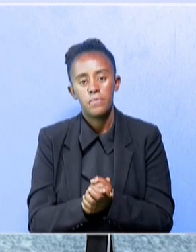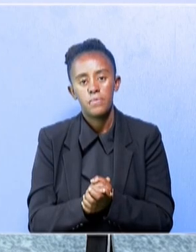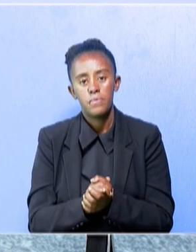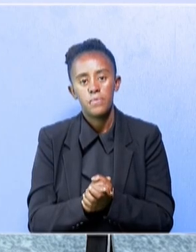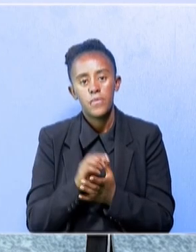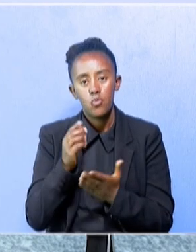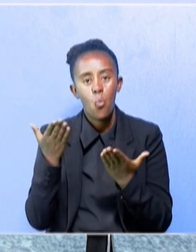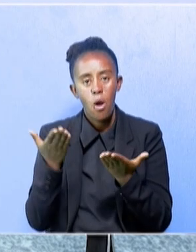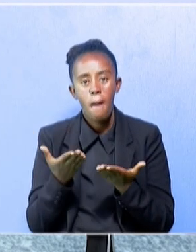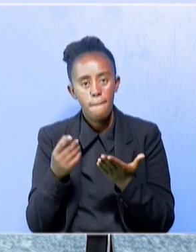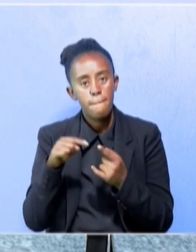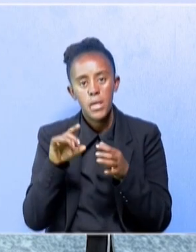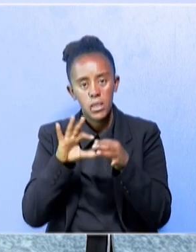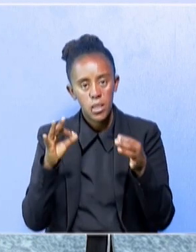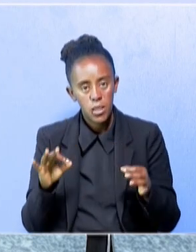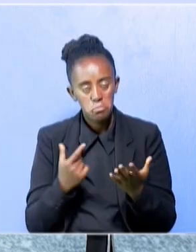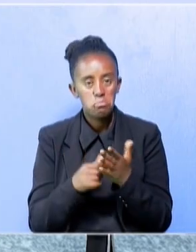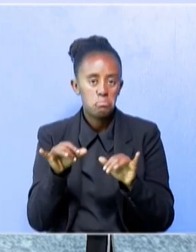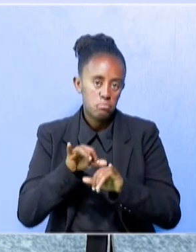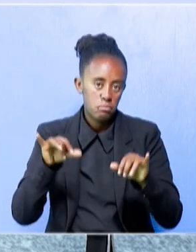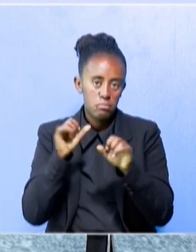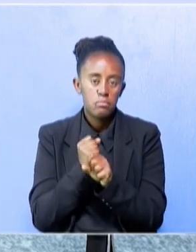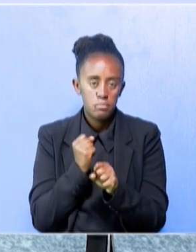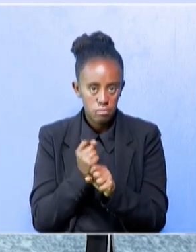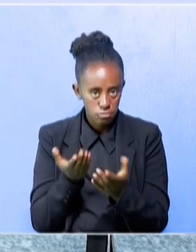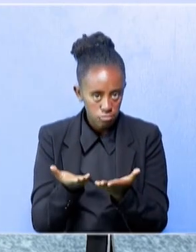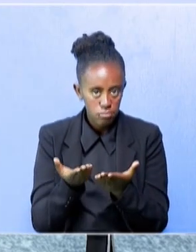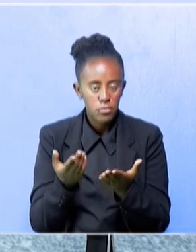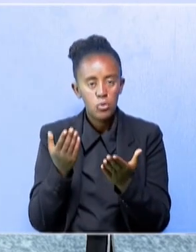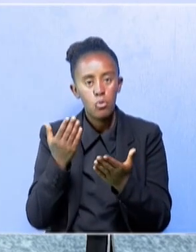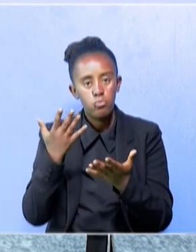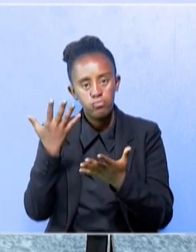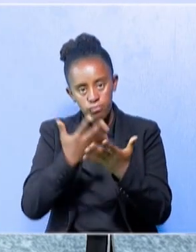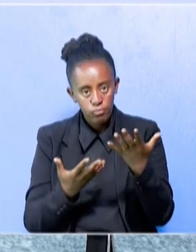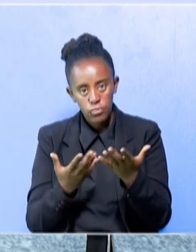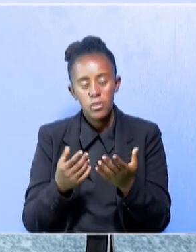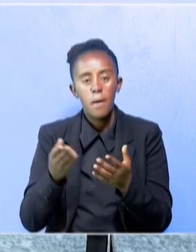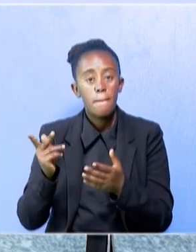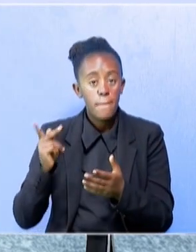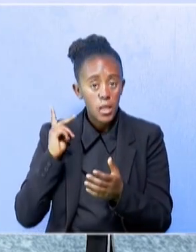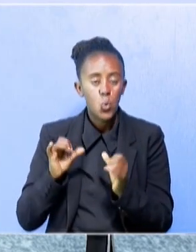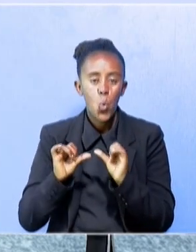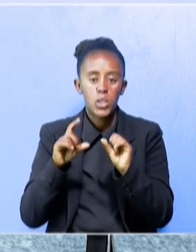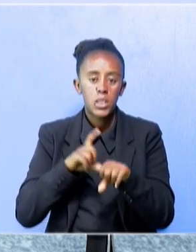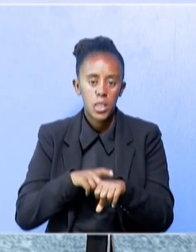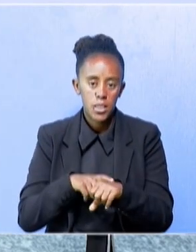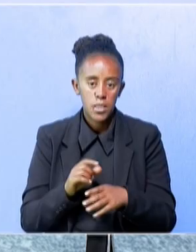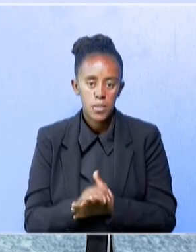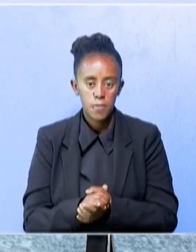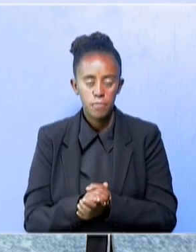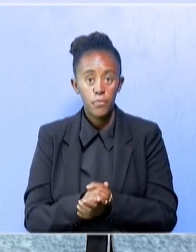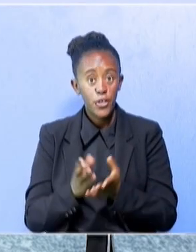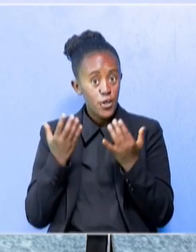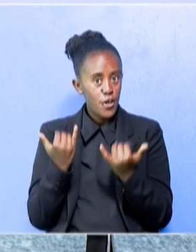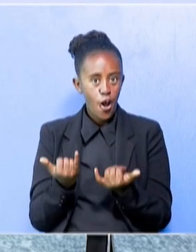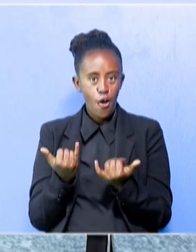You are welcome to make sentences like this. These are all standard for referring to past continuous tense.